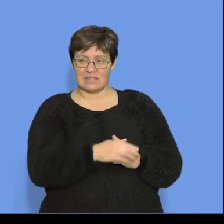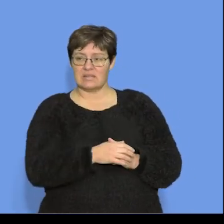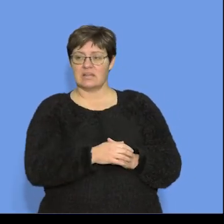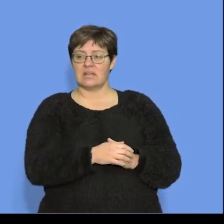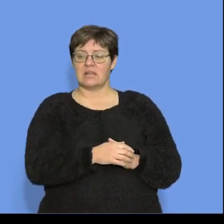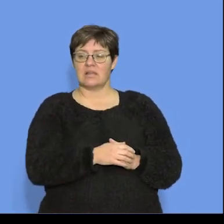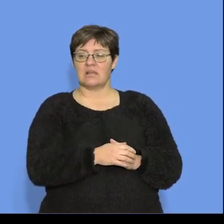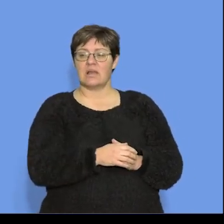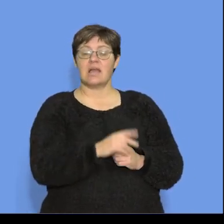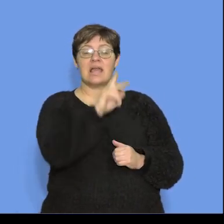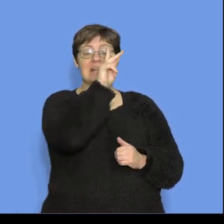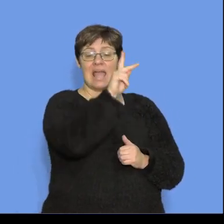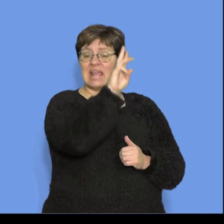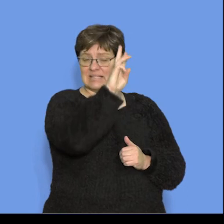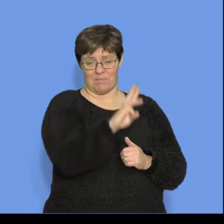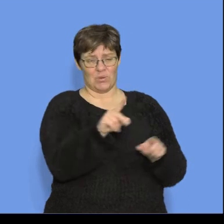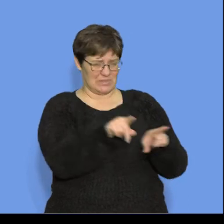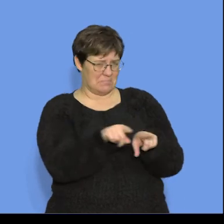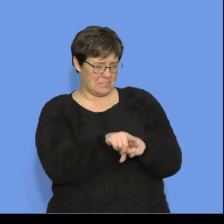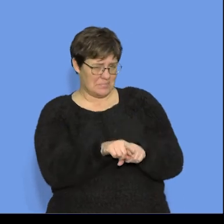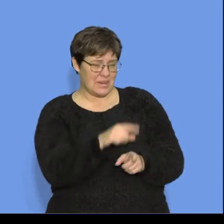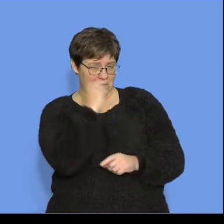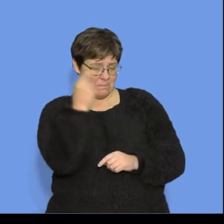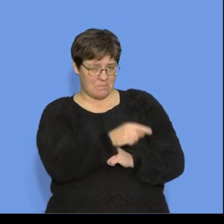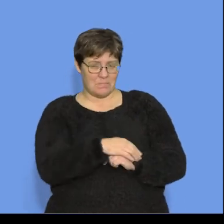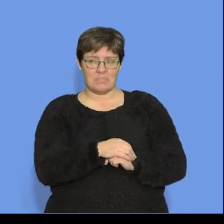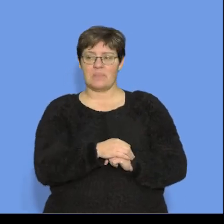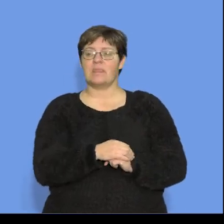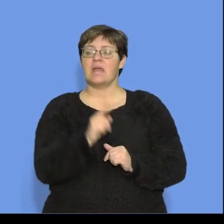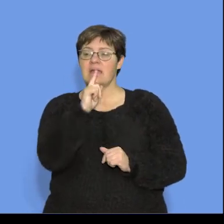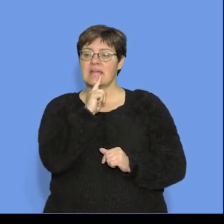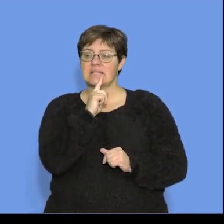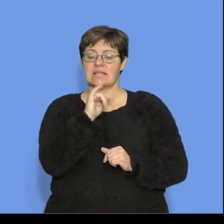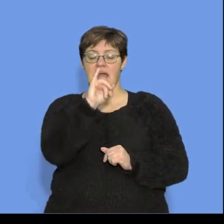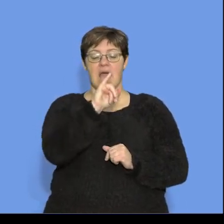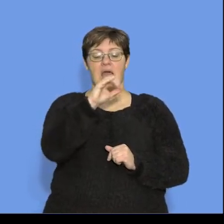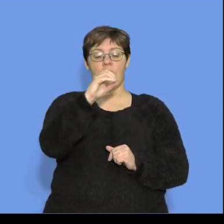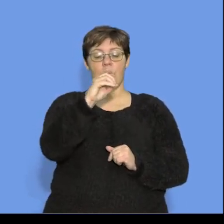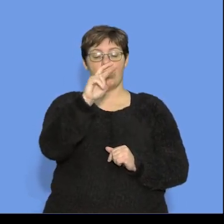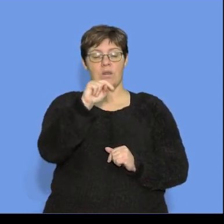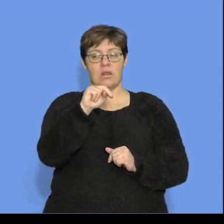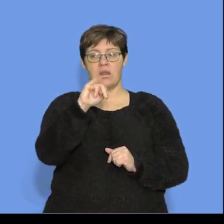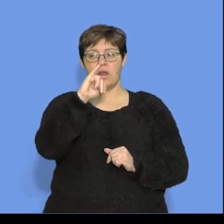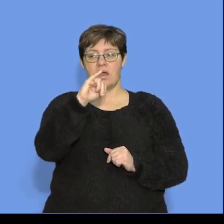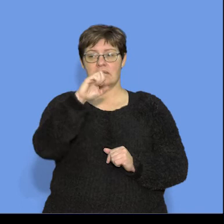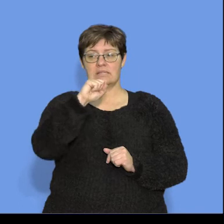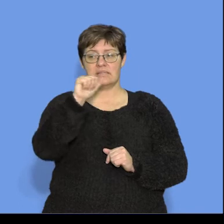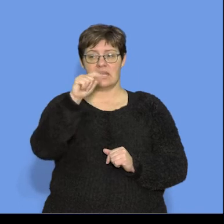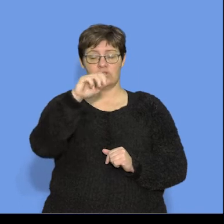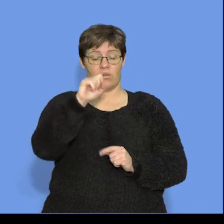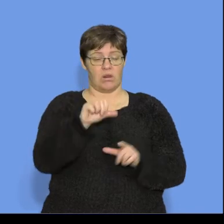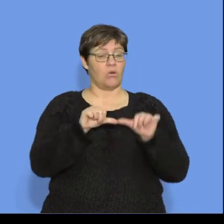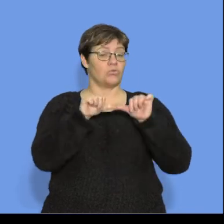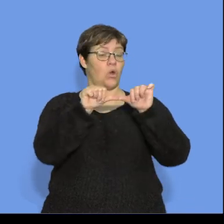is also called Kw. And it's known as the ionization constant of